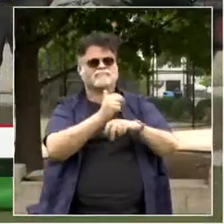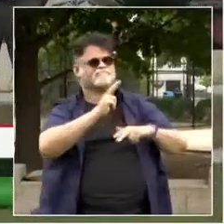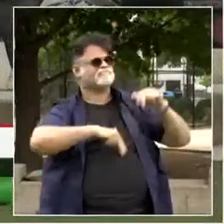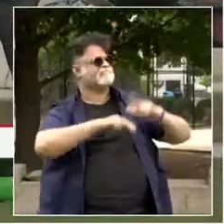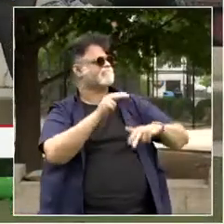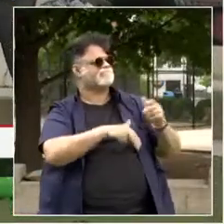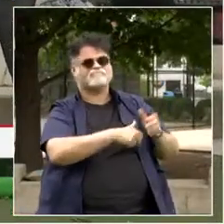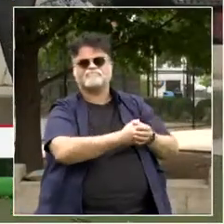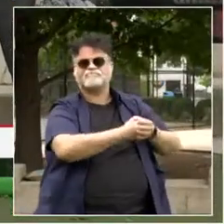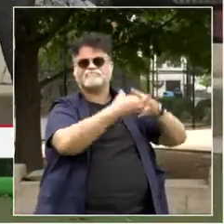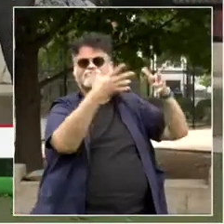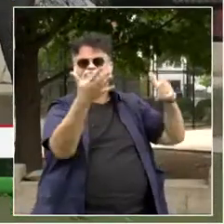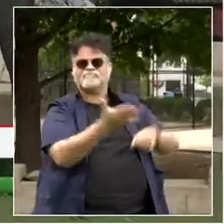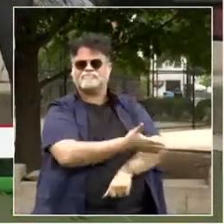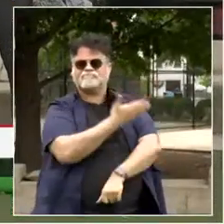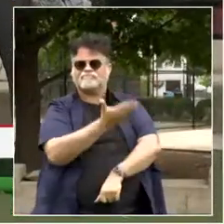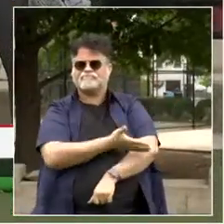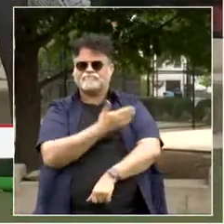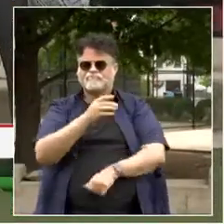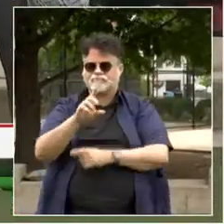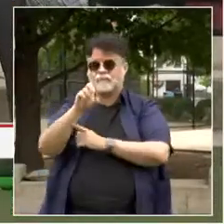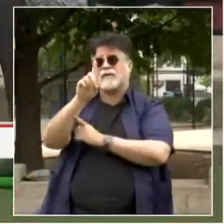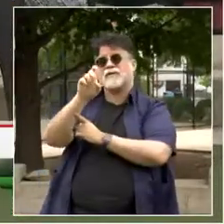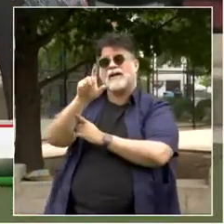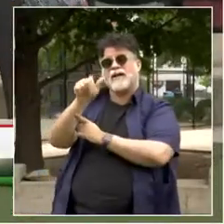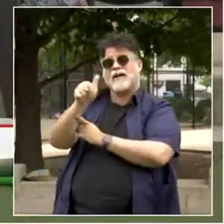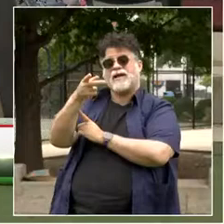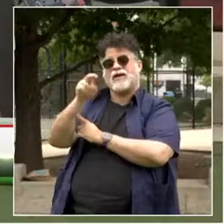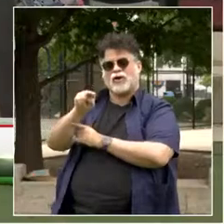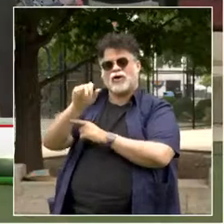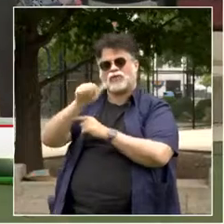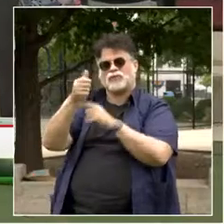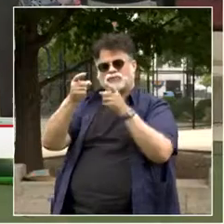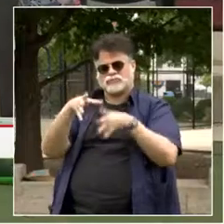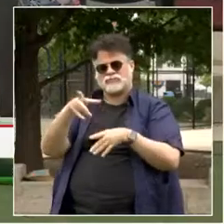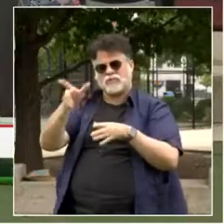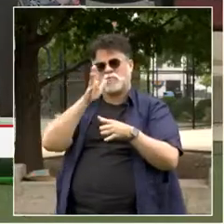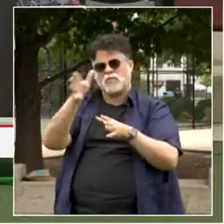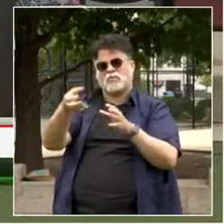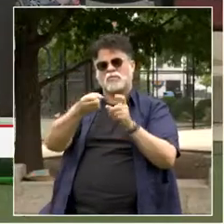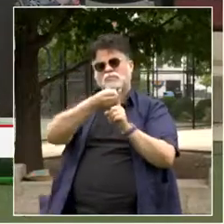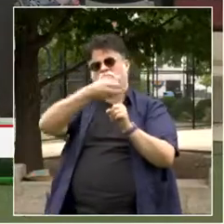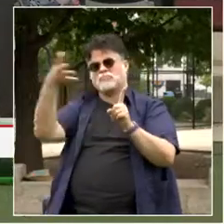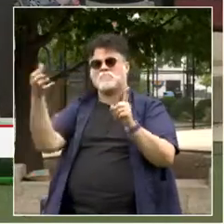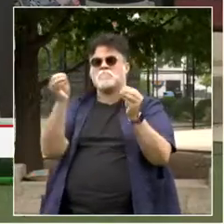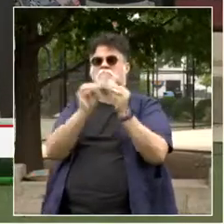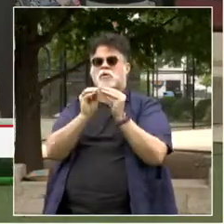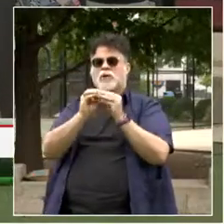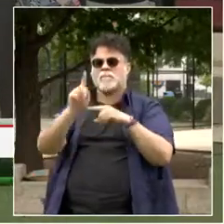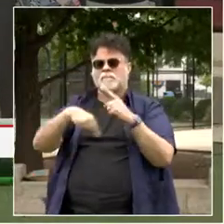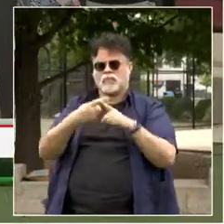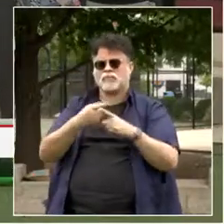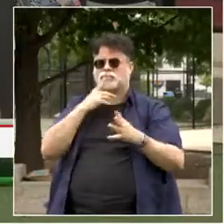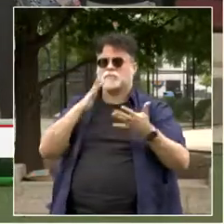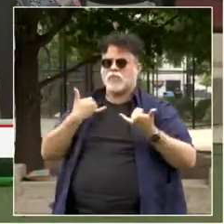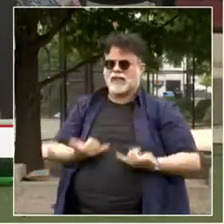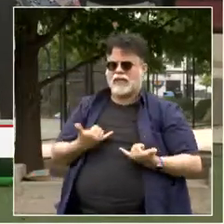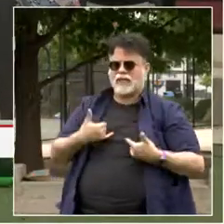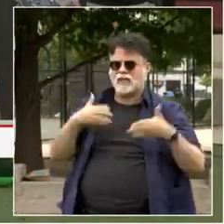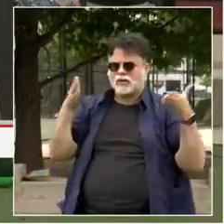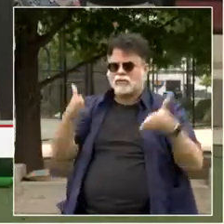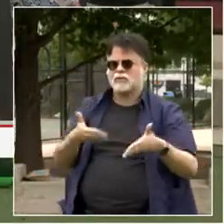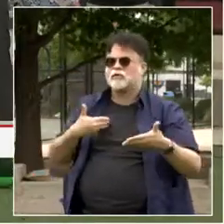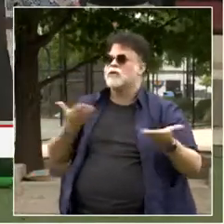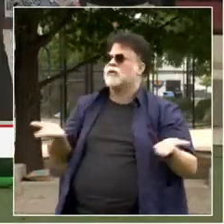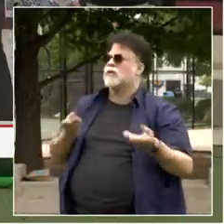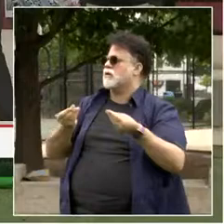I want to be clear about our commitment to recreation, and recreation that is close and accessible to